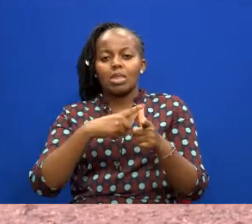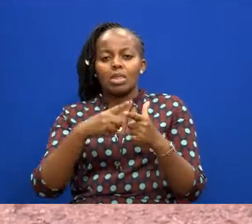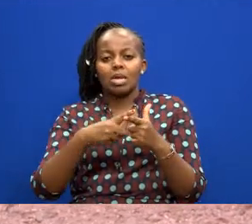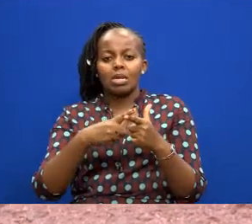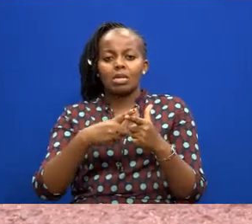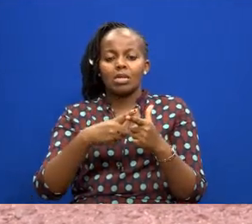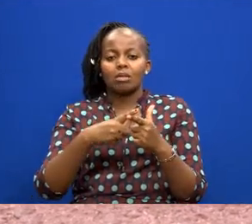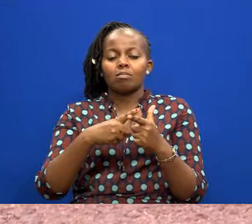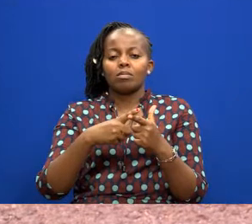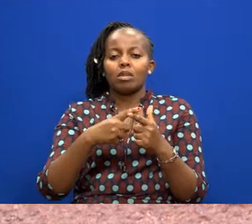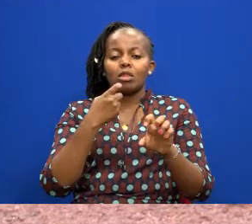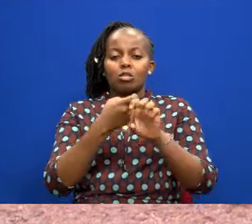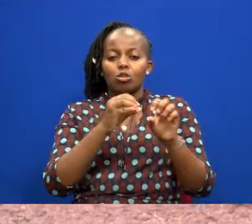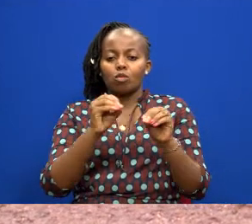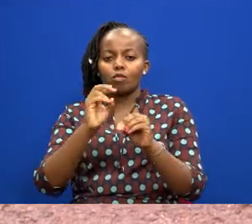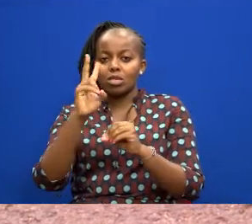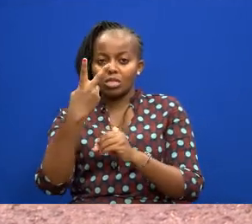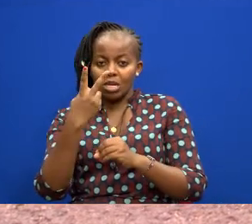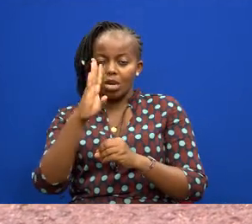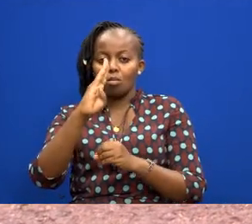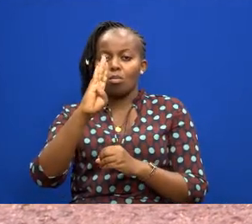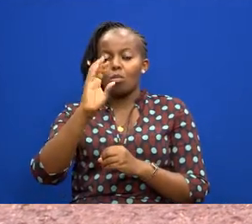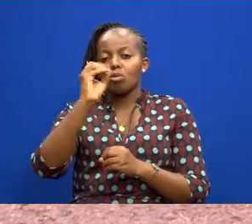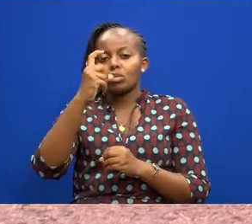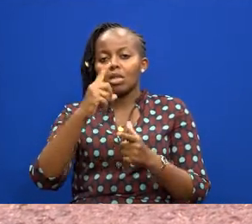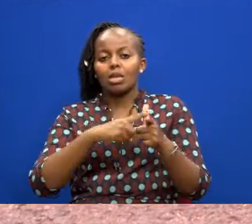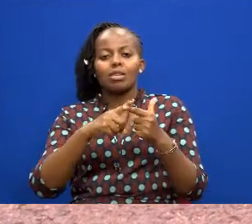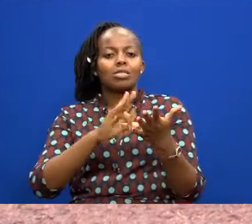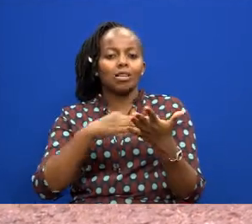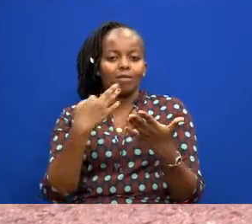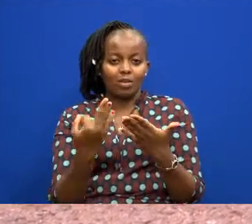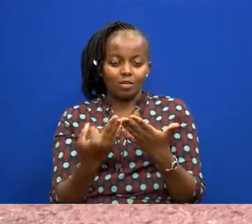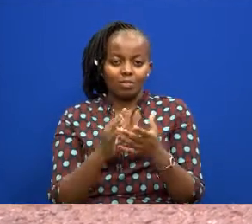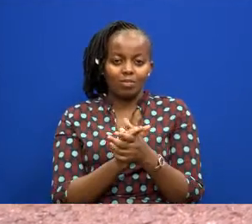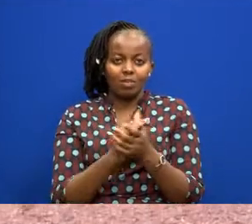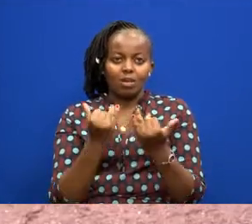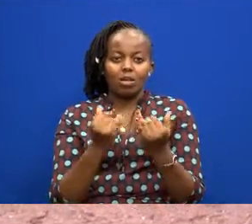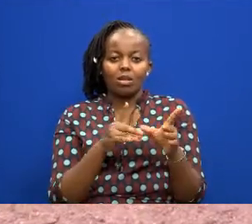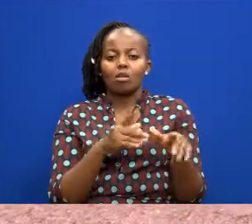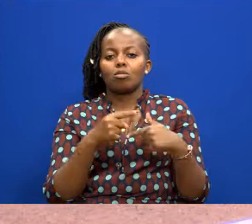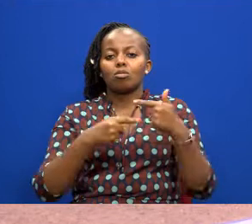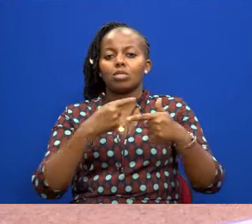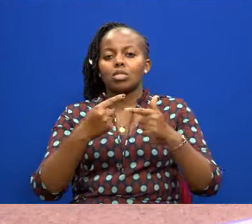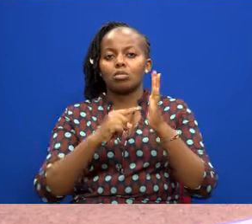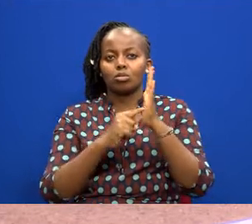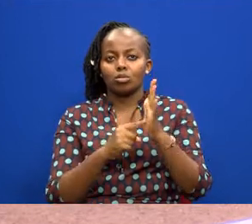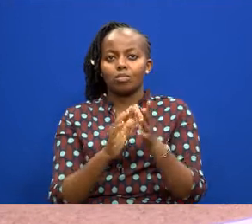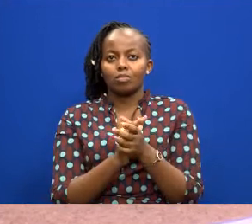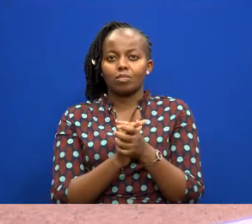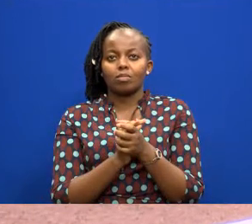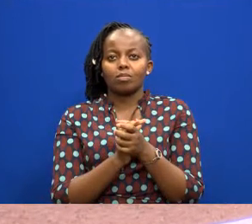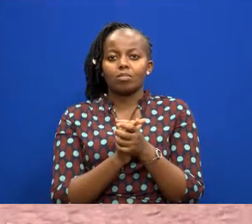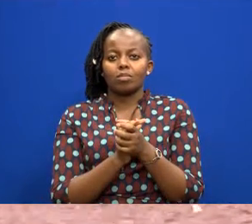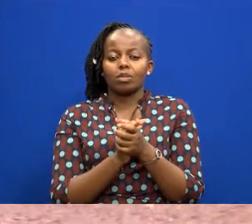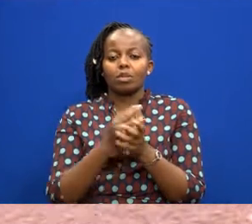box, it's a bunt again. Pamoja? Yes. So this is how it is played. I throw it to the first box and then I hop to